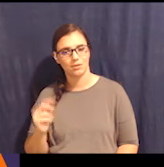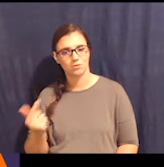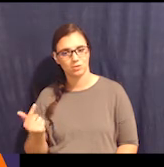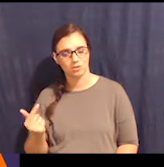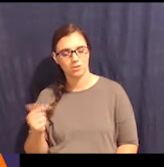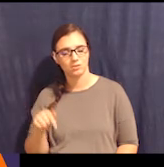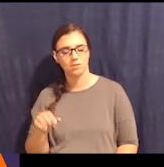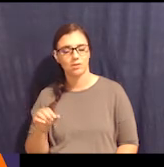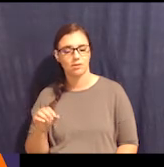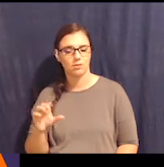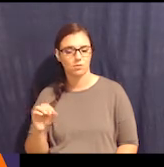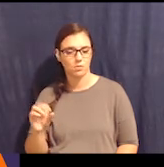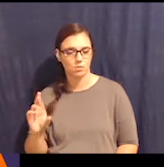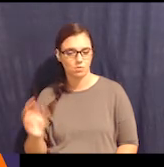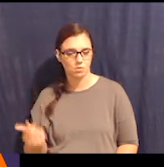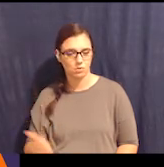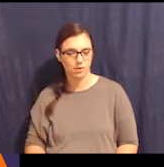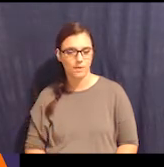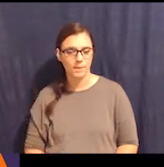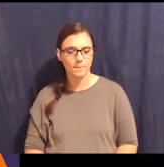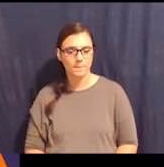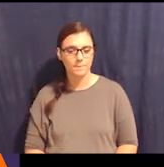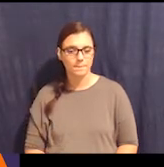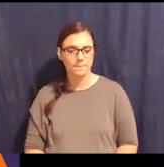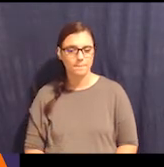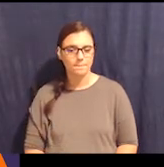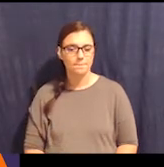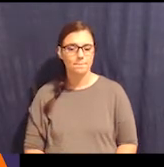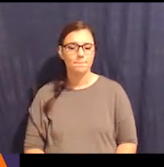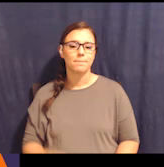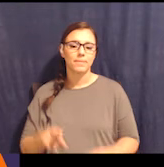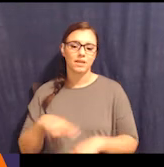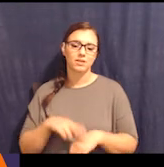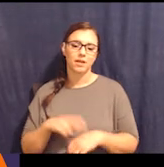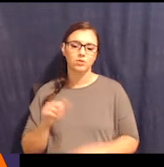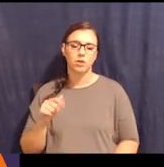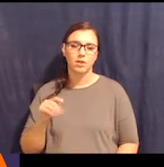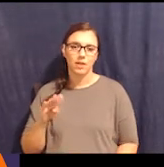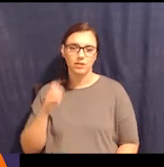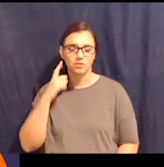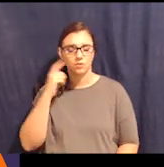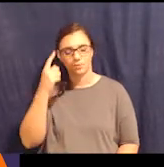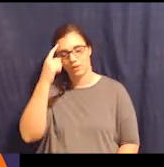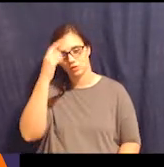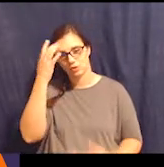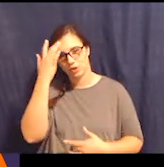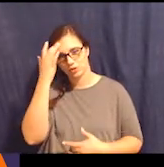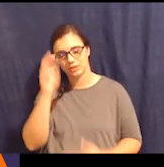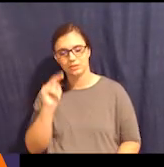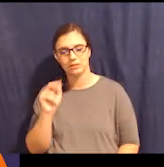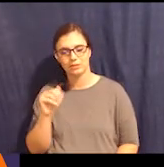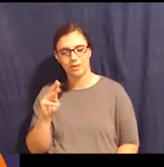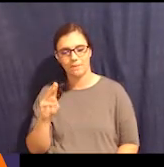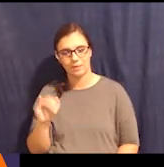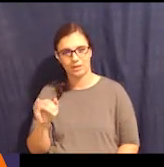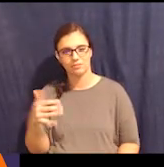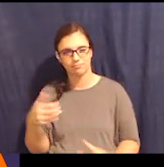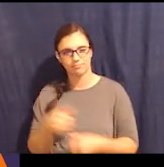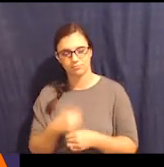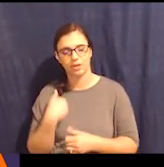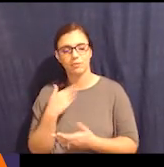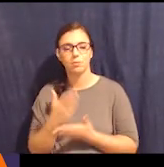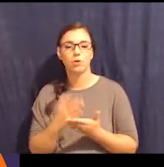The National Alliance on Mental Illness, or NAMI, has a portion of their website that is specially devoted to helping individuals with